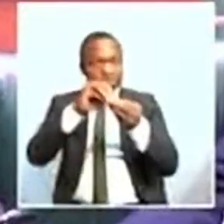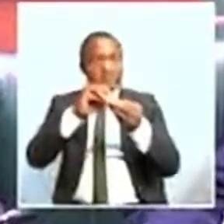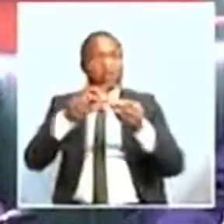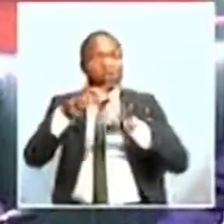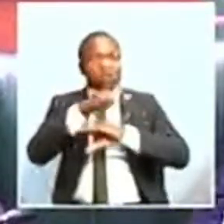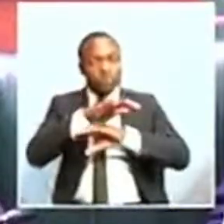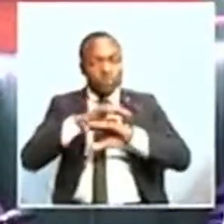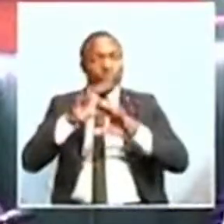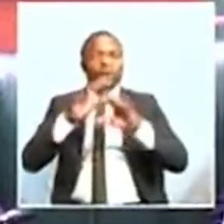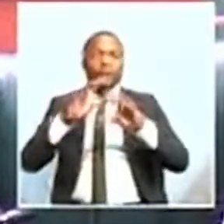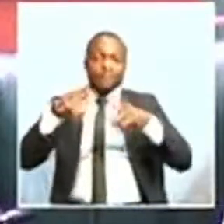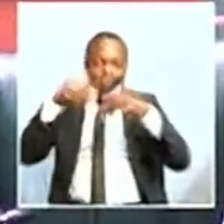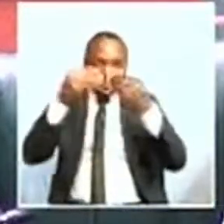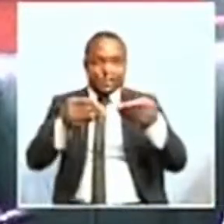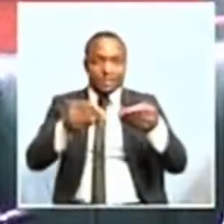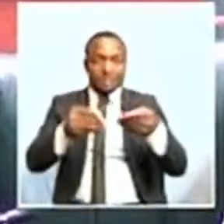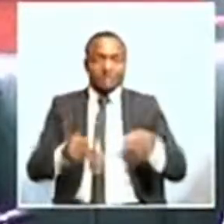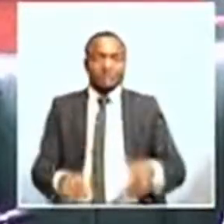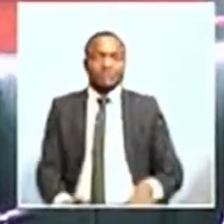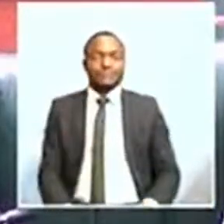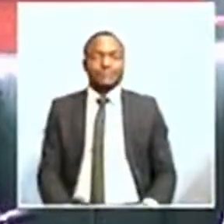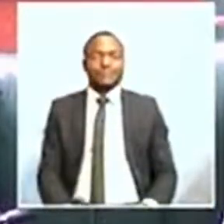production.